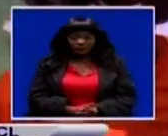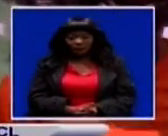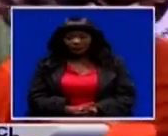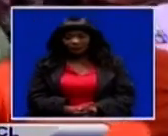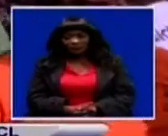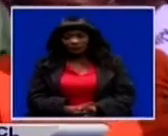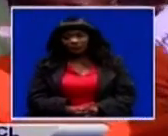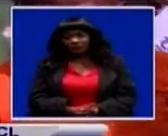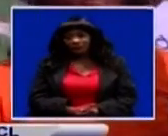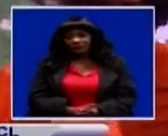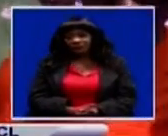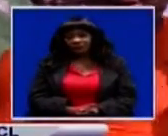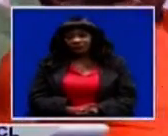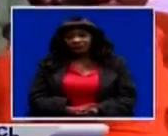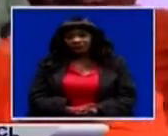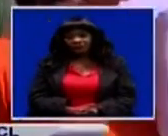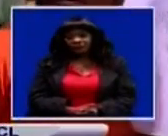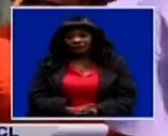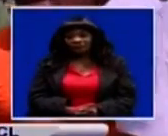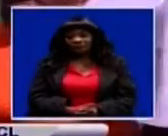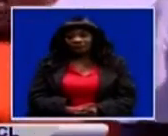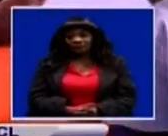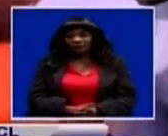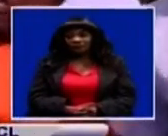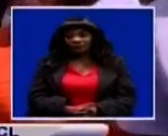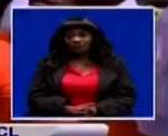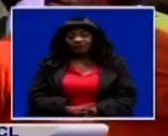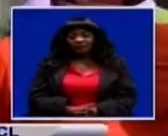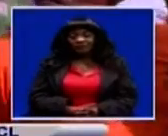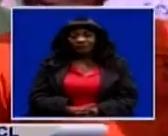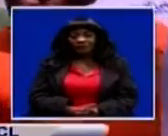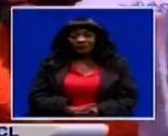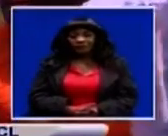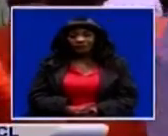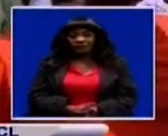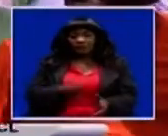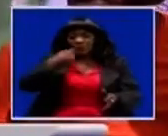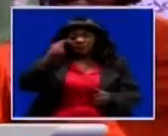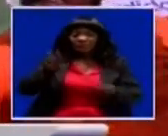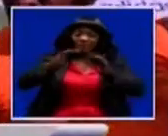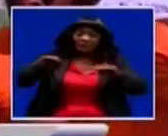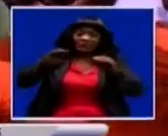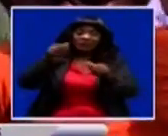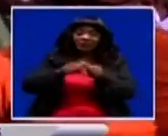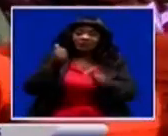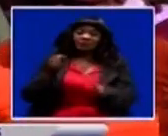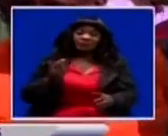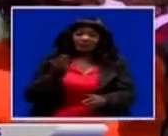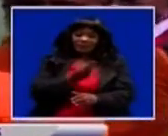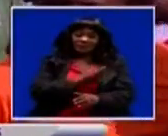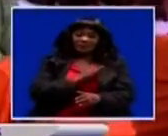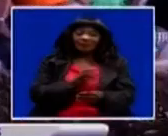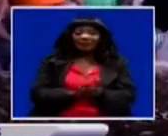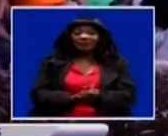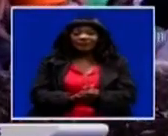going back to the people to get our mandate renewed and so on. I'd like to believe all those who want to occupy State House and provide leadership to the Zambian people should emulate the best